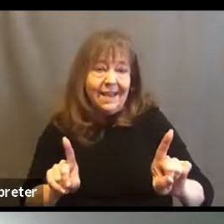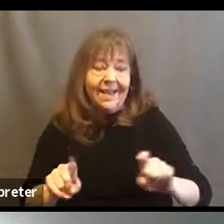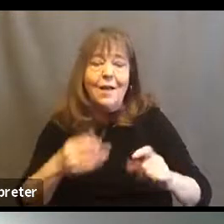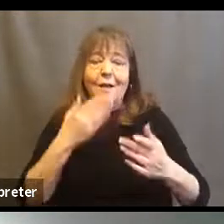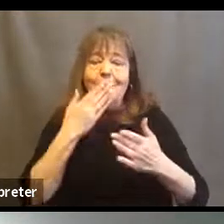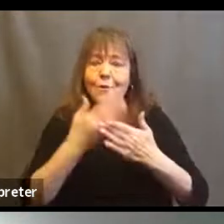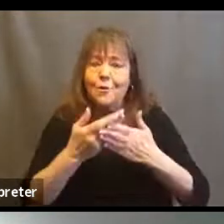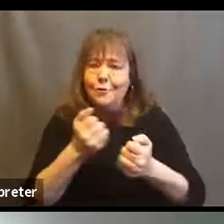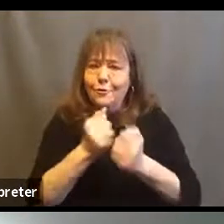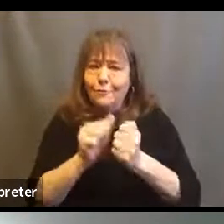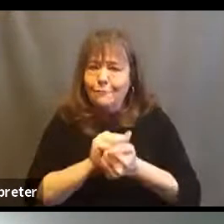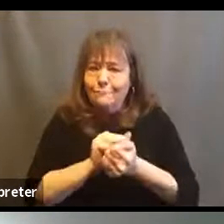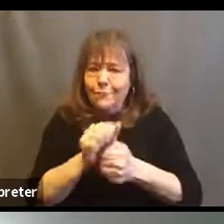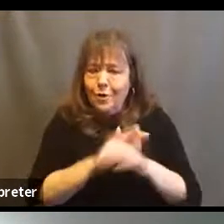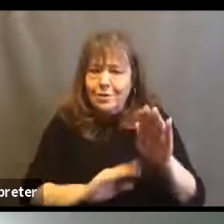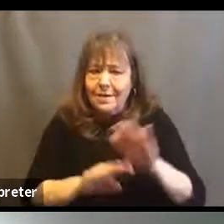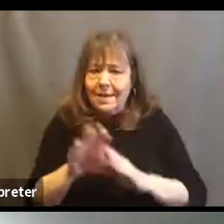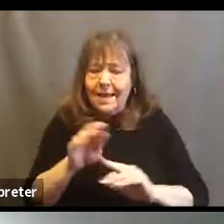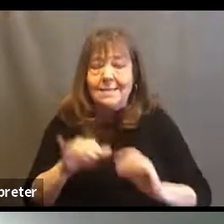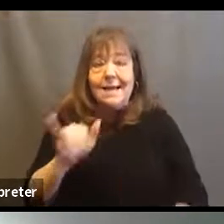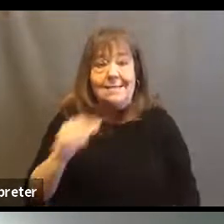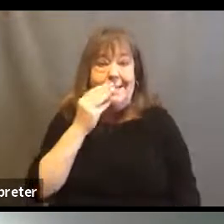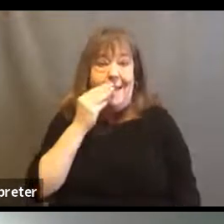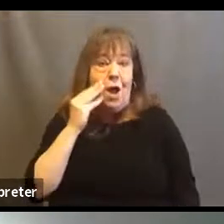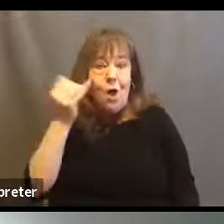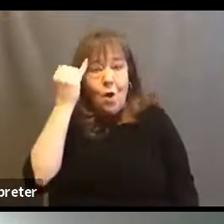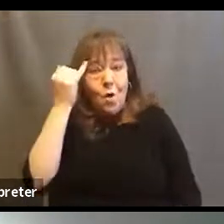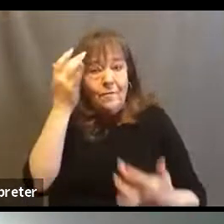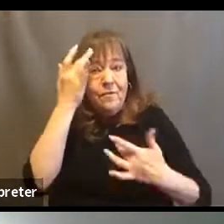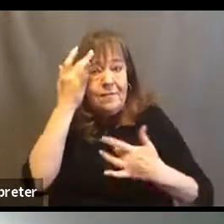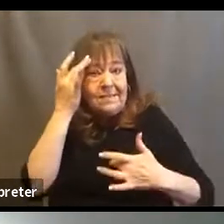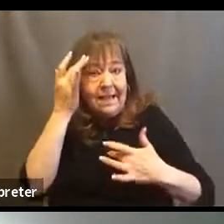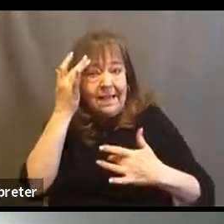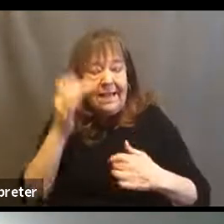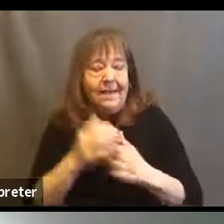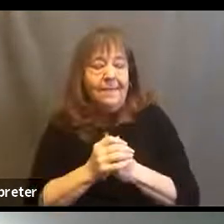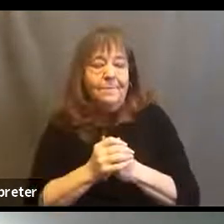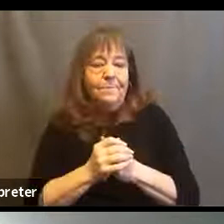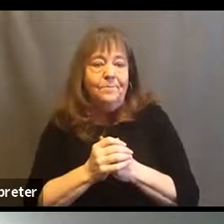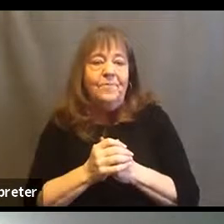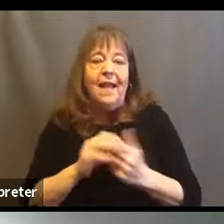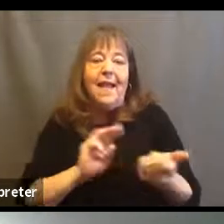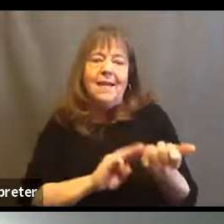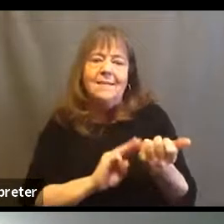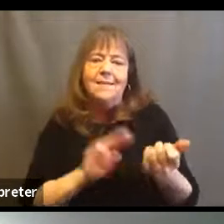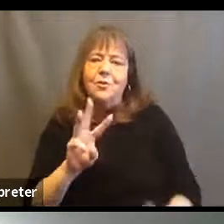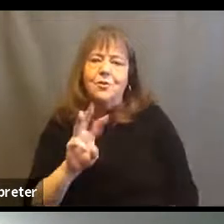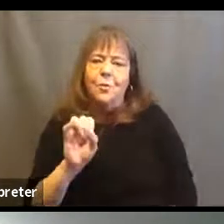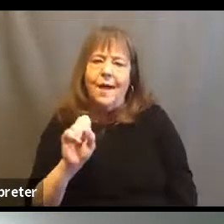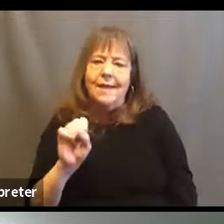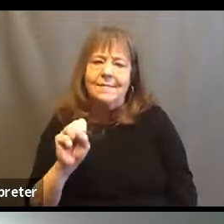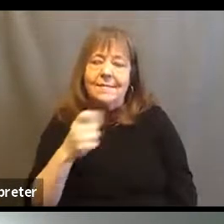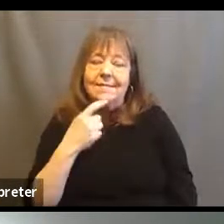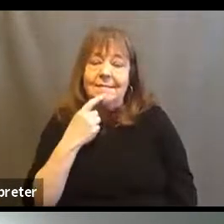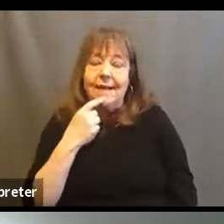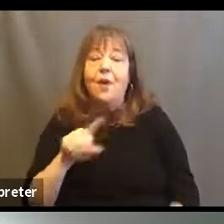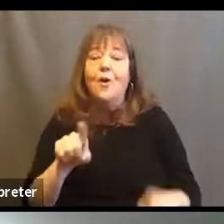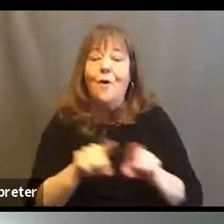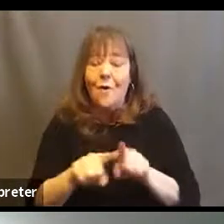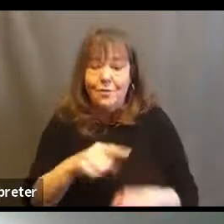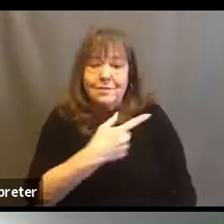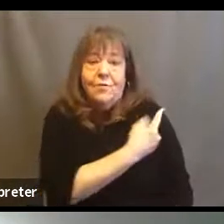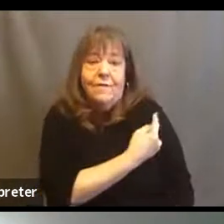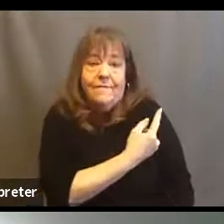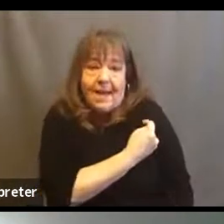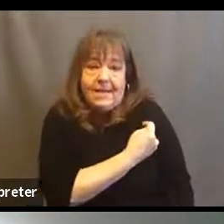hand hygiene, it's staying home when you're ill. But as Dr. Weiss said, it's also that vaccine.